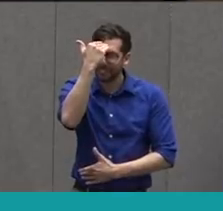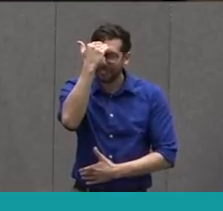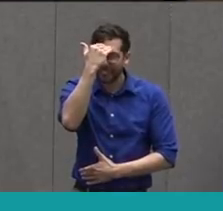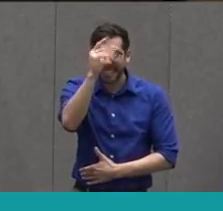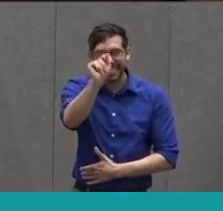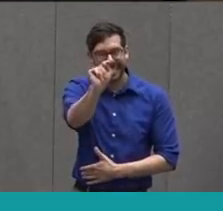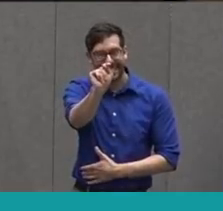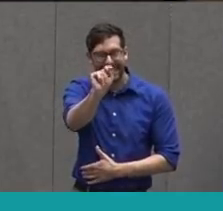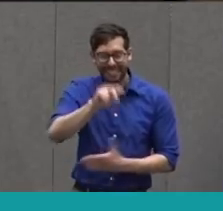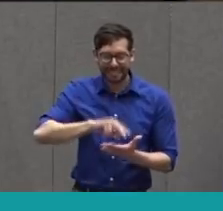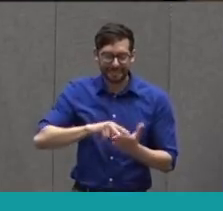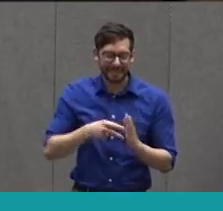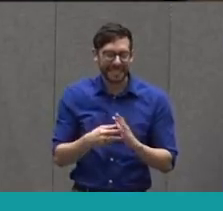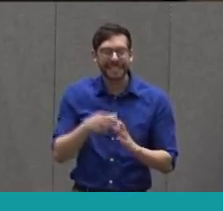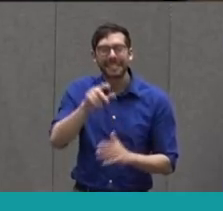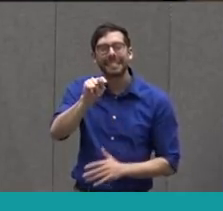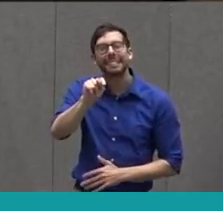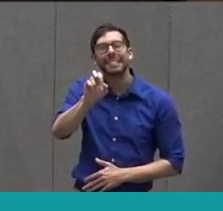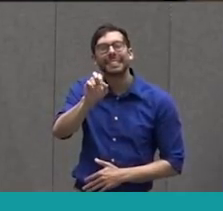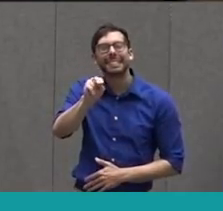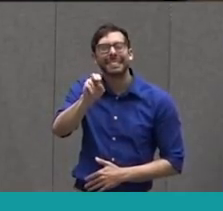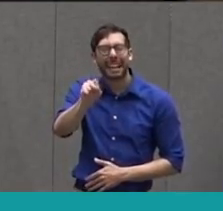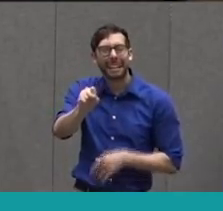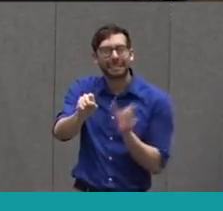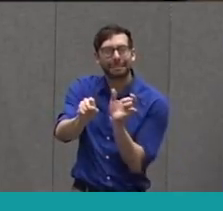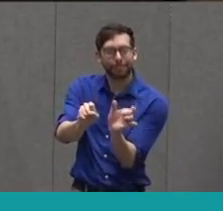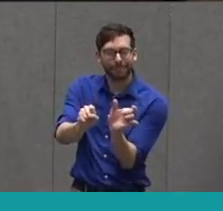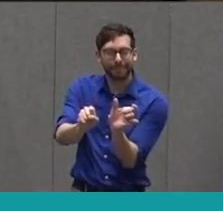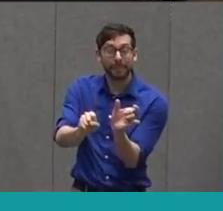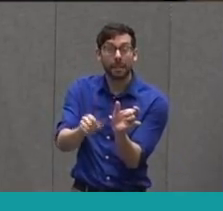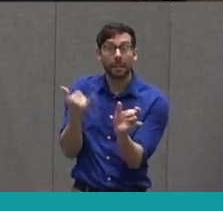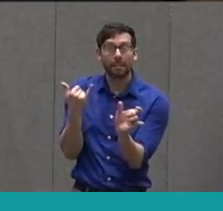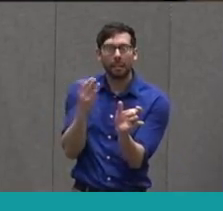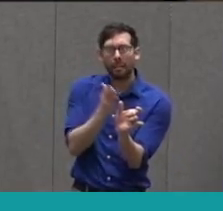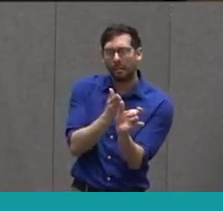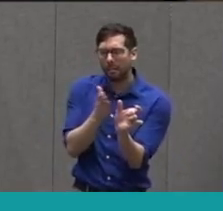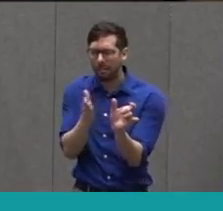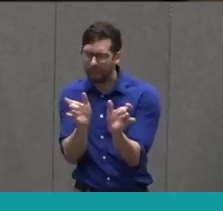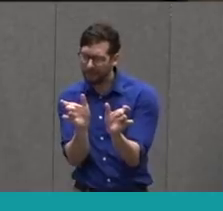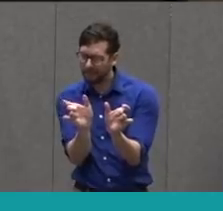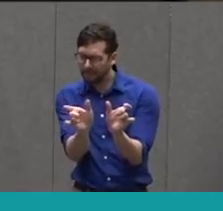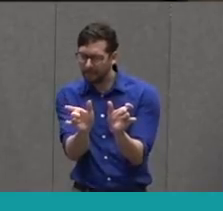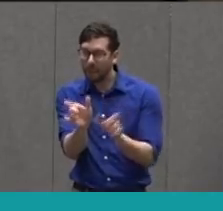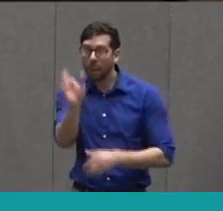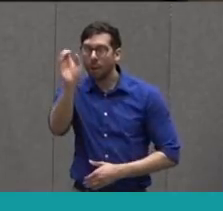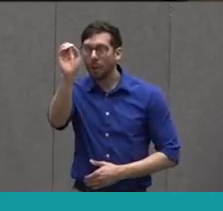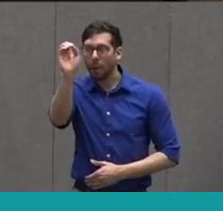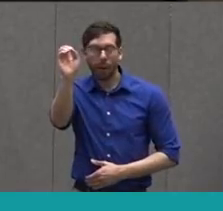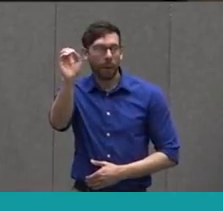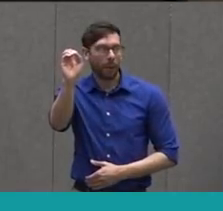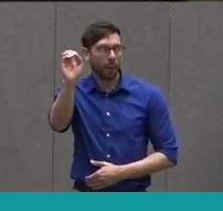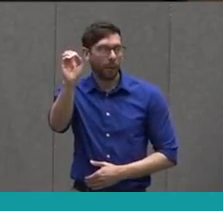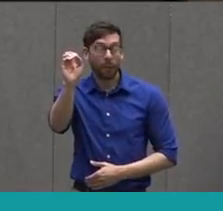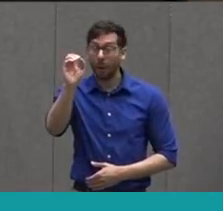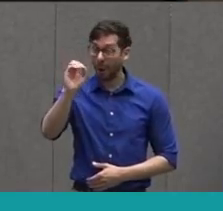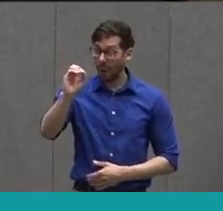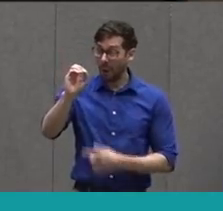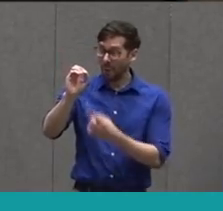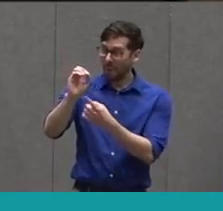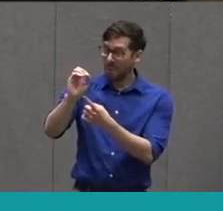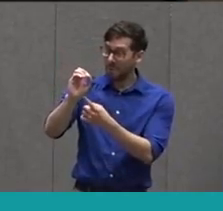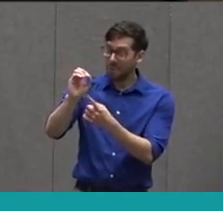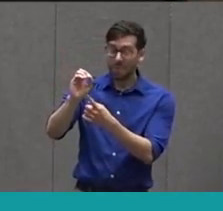the tens. What about that O? Is it O? No, we have another number? No, that